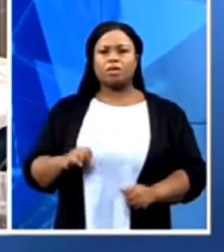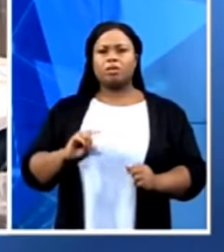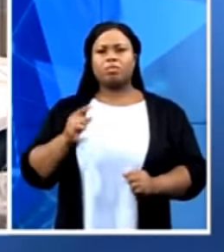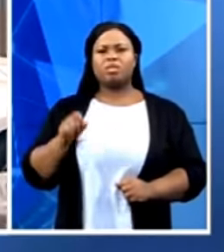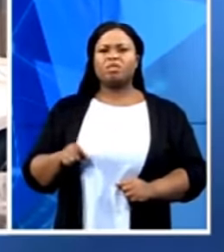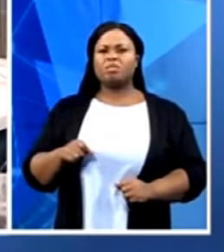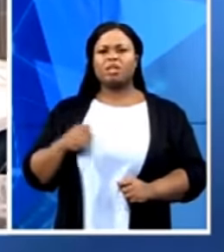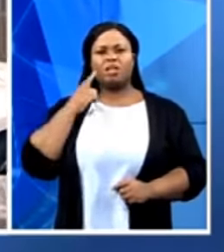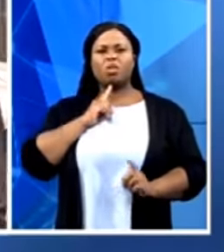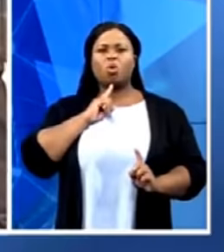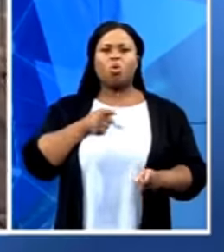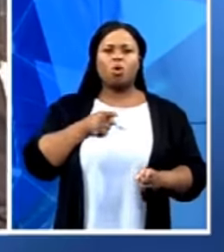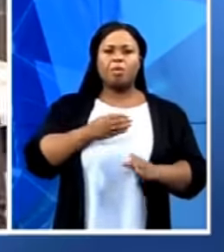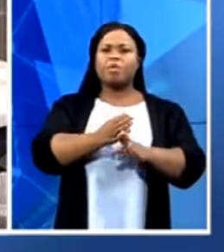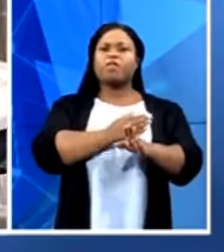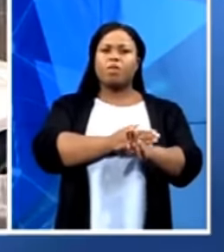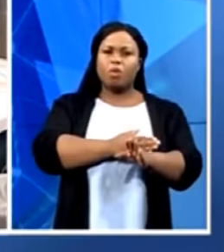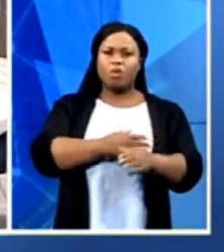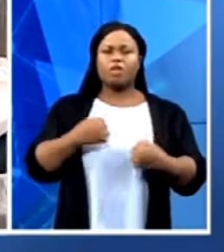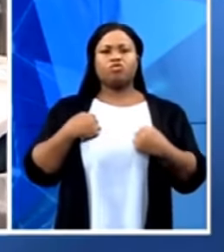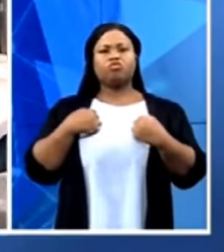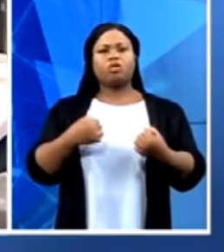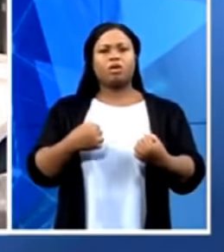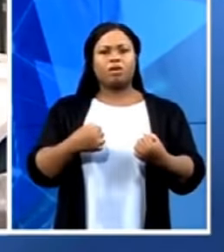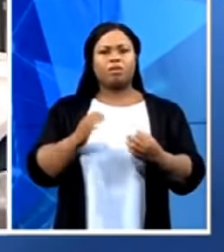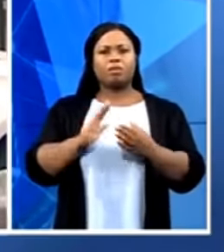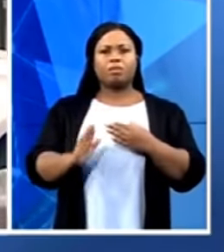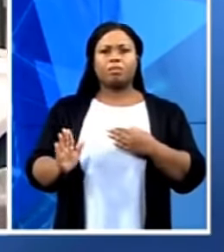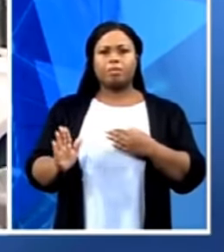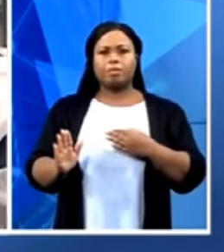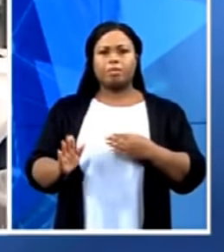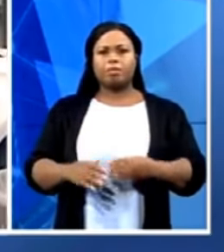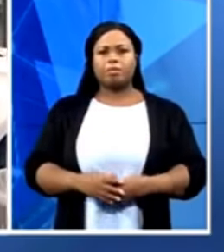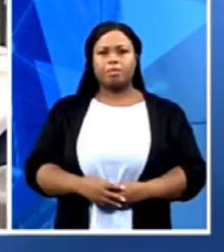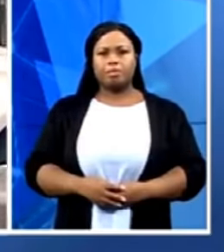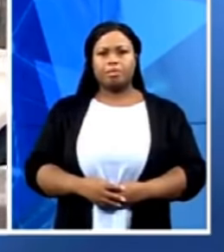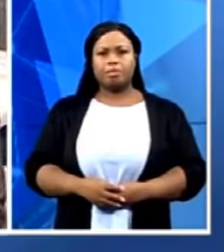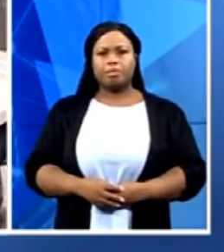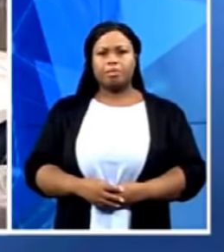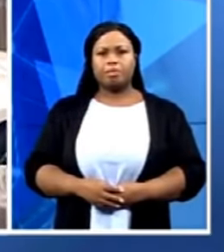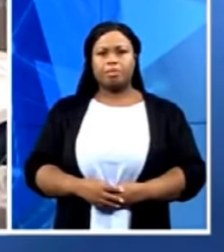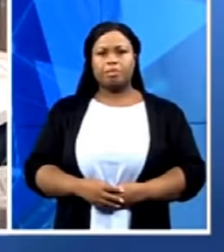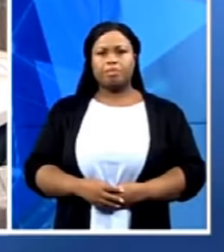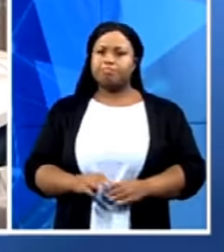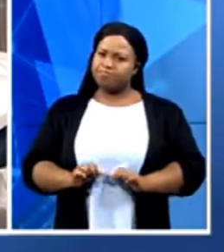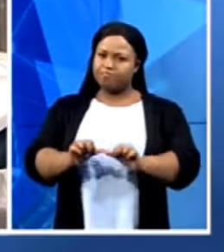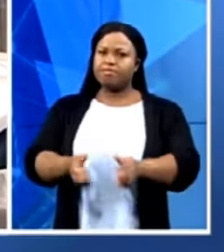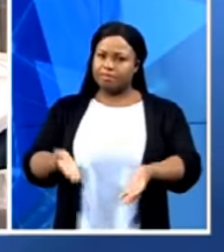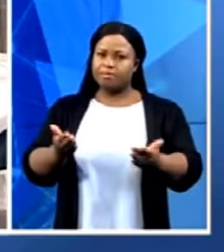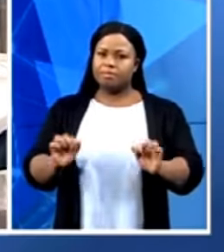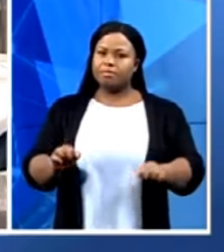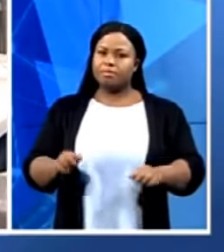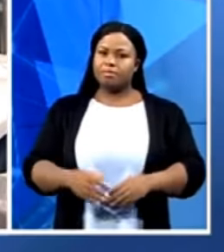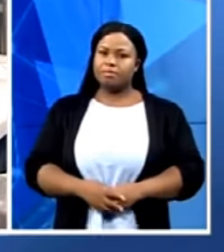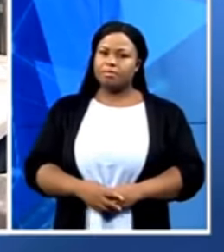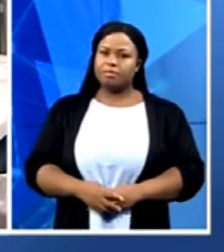They drive through. Thank you very much. It's actually day 8 of the 21. All right, go ahead. And Ofentse. as you know, long queues are actually the order